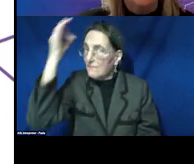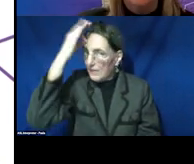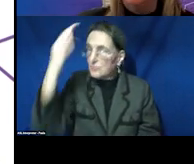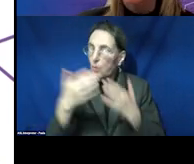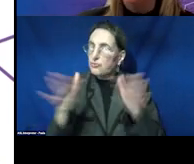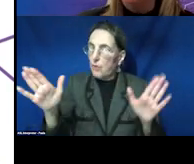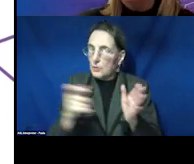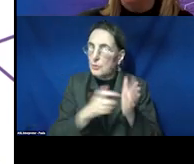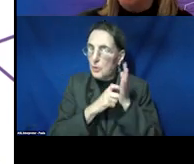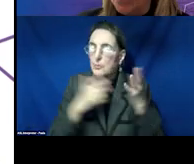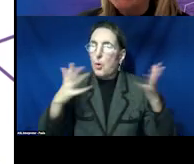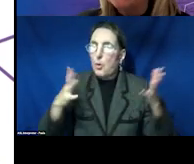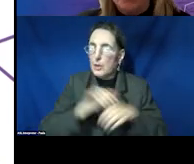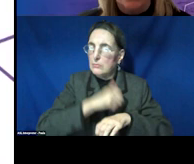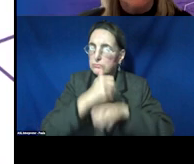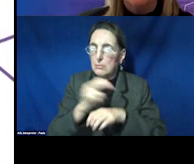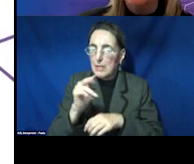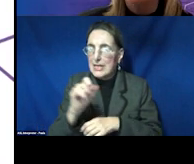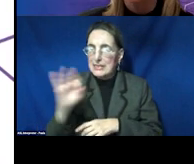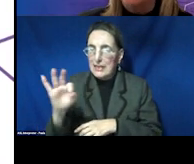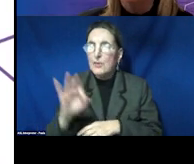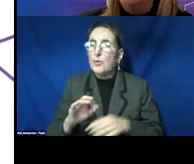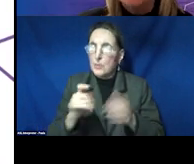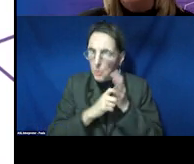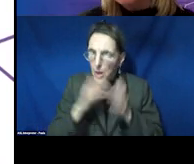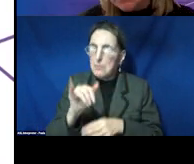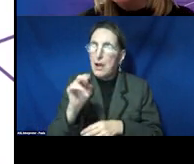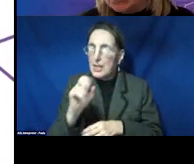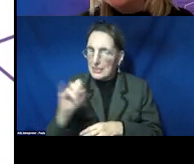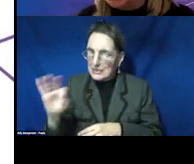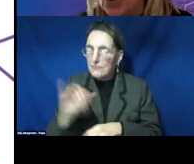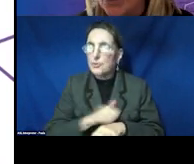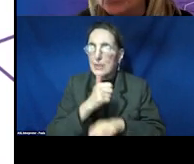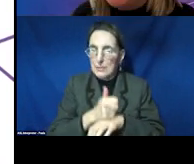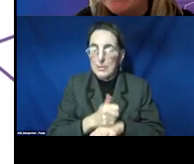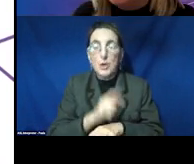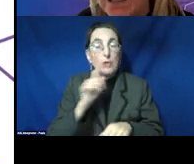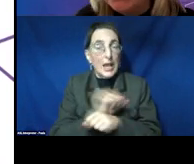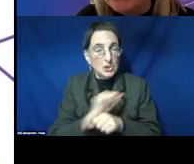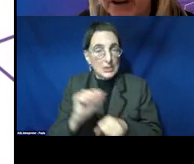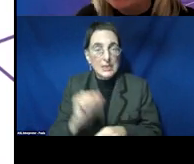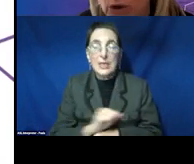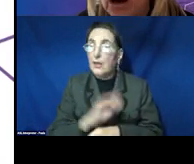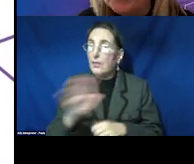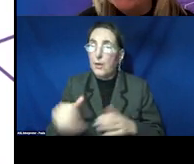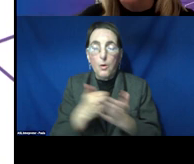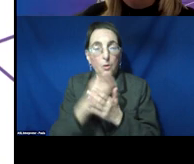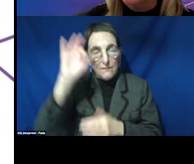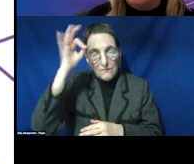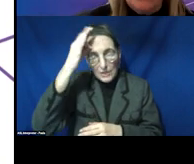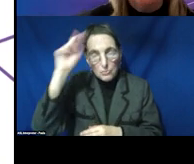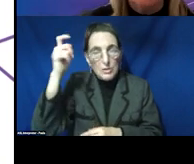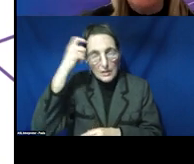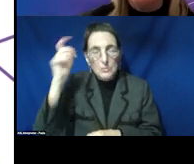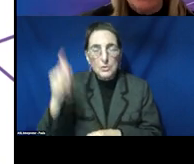implemented by NSF. It was required by NSF to implement, actually was required by the entire federal government